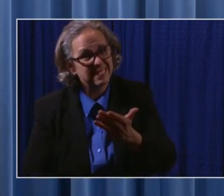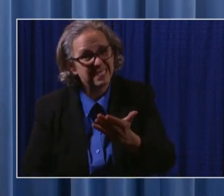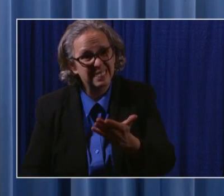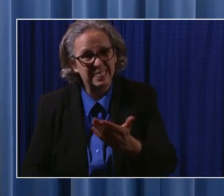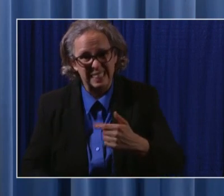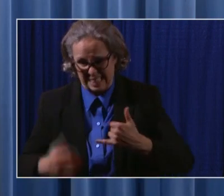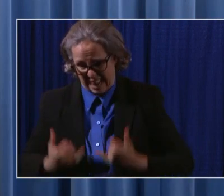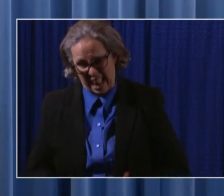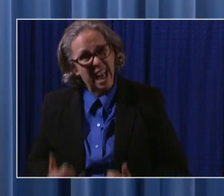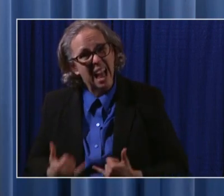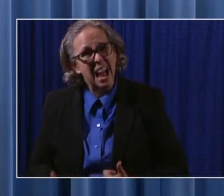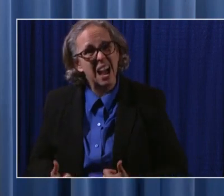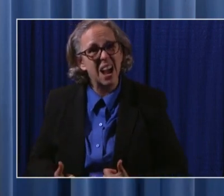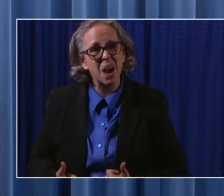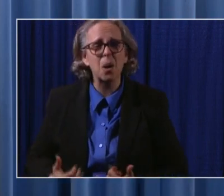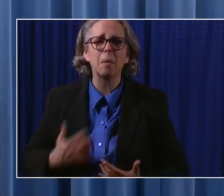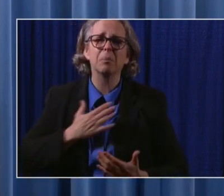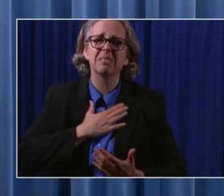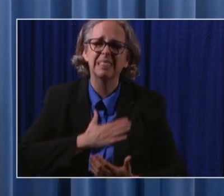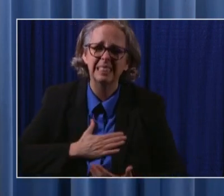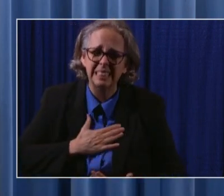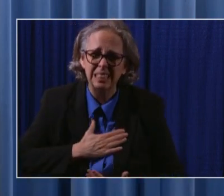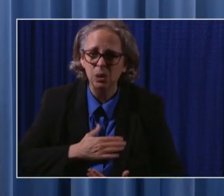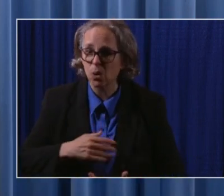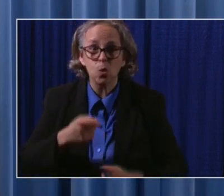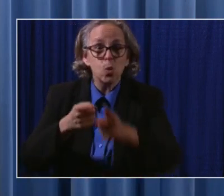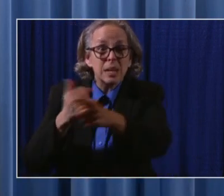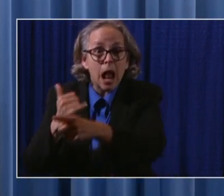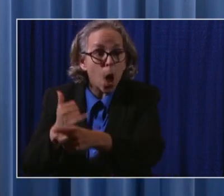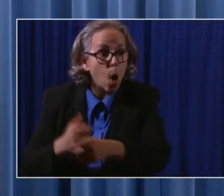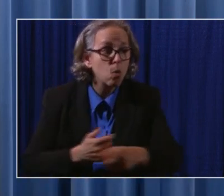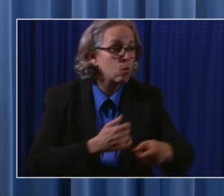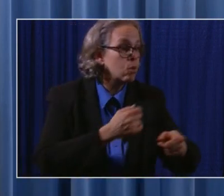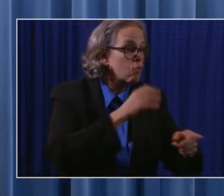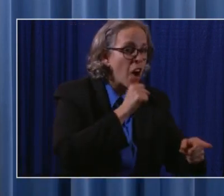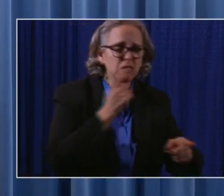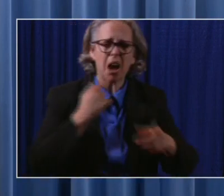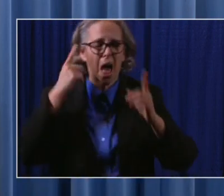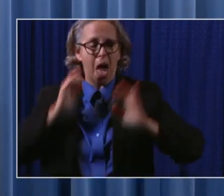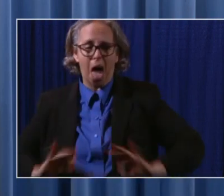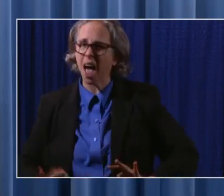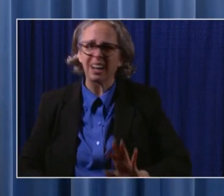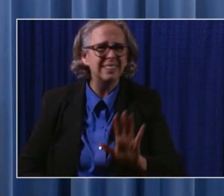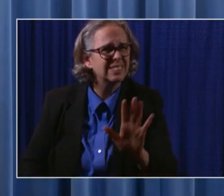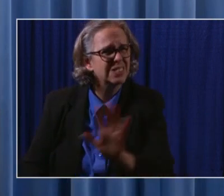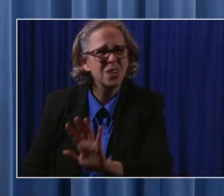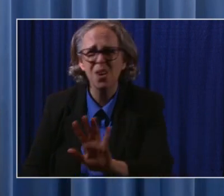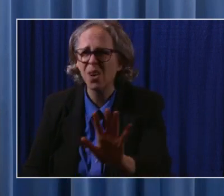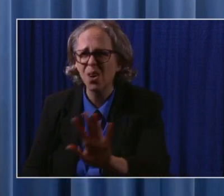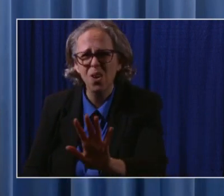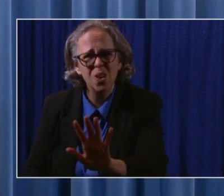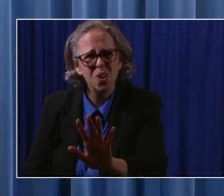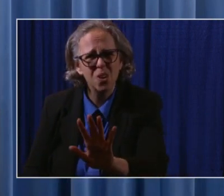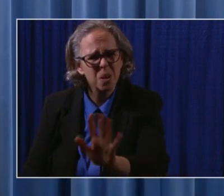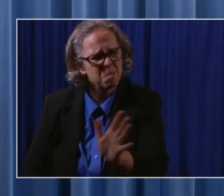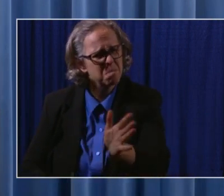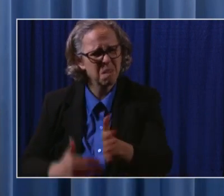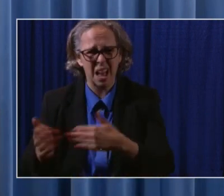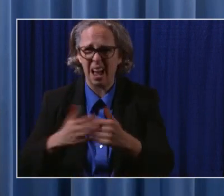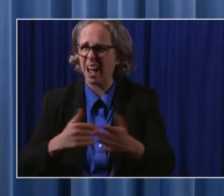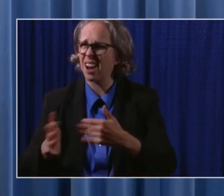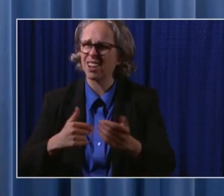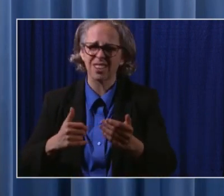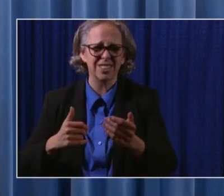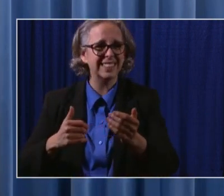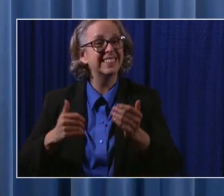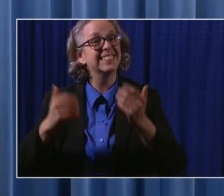counties, orange counties, start using those masks more. That's going to make a difference. We don't have to have everybody